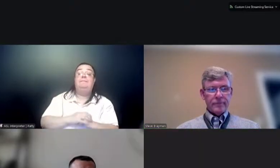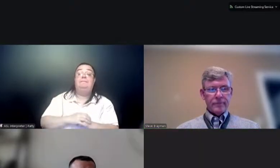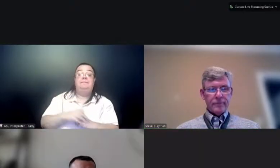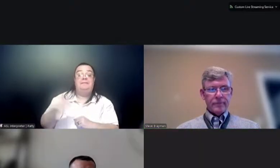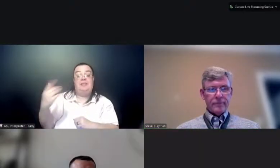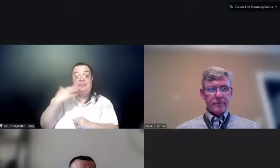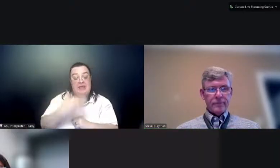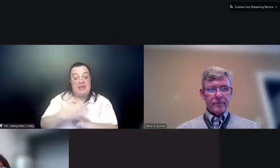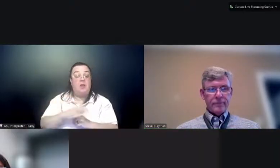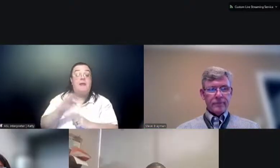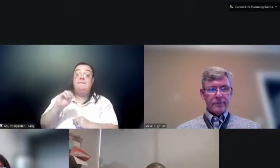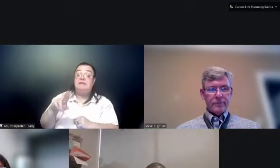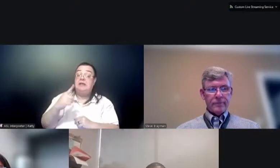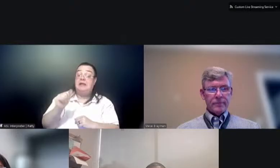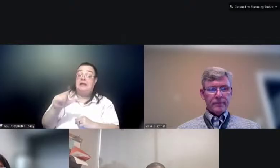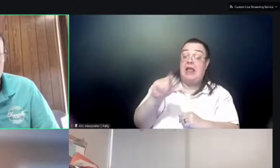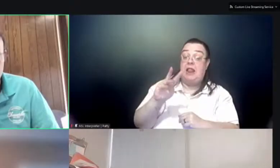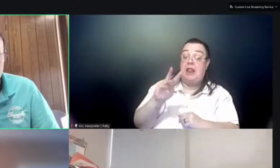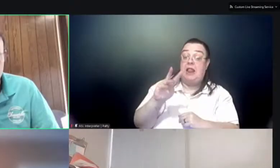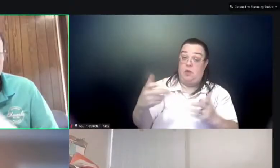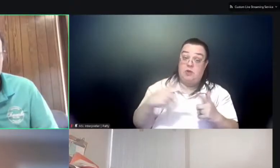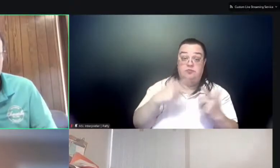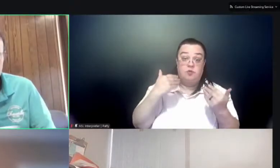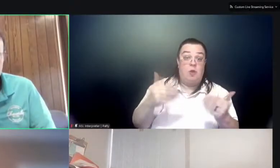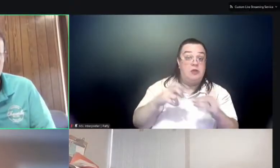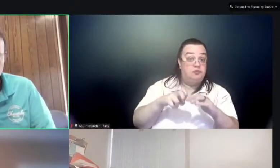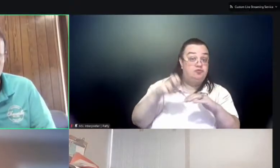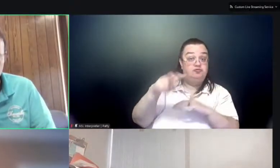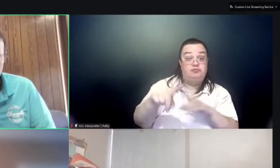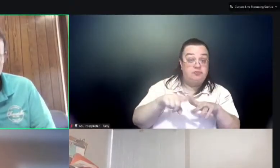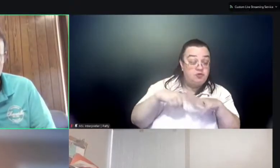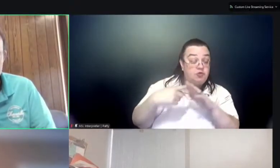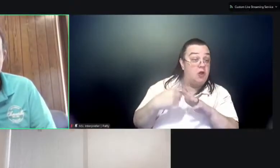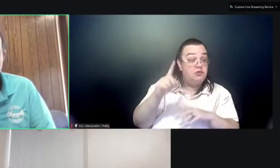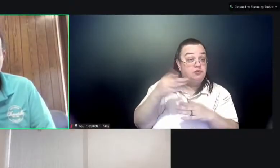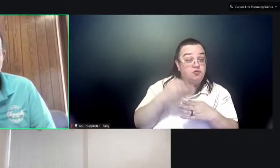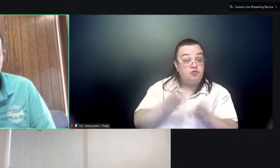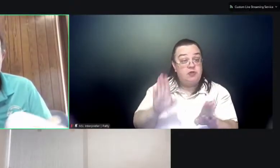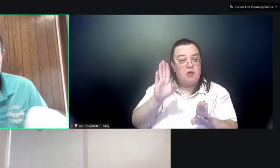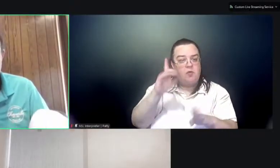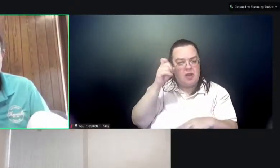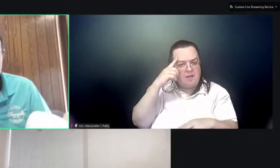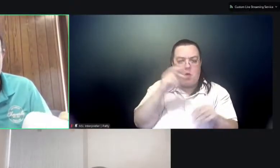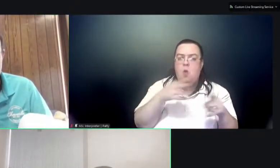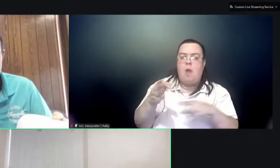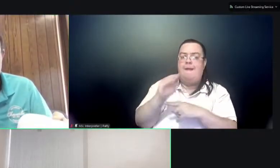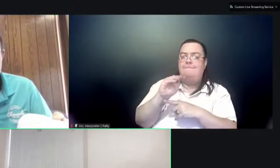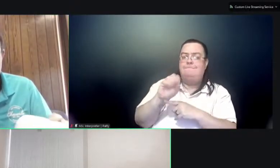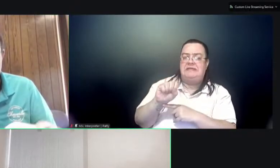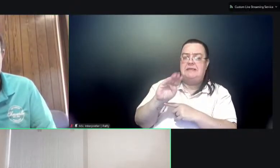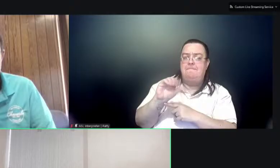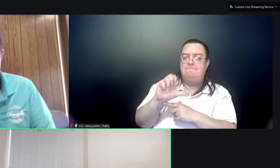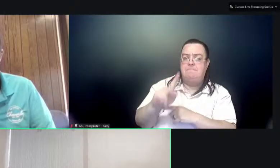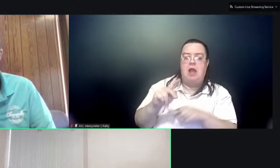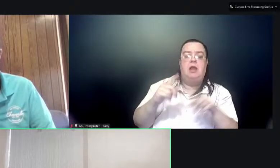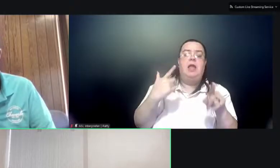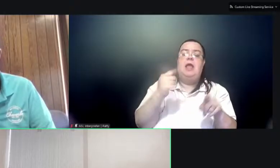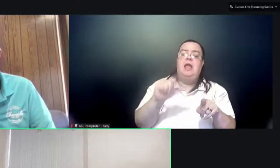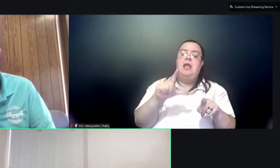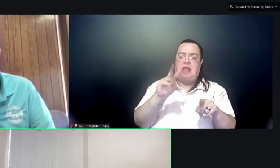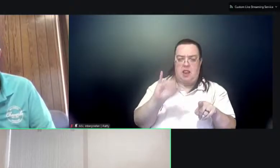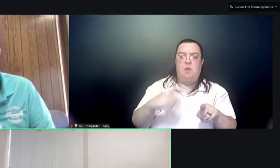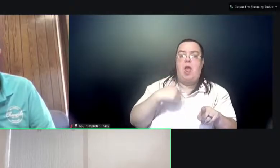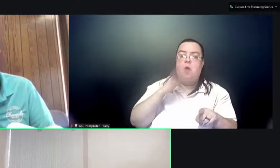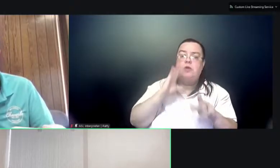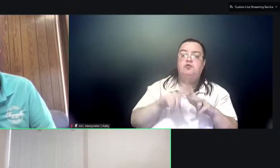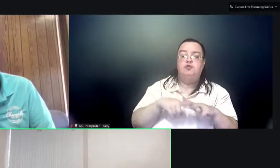you want to kick off the general government, or are we going to Ms. Ma? Oh, yeah, I'll kick off with